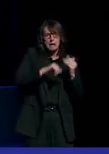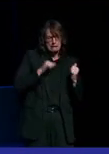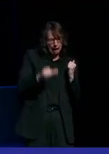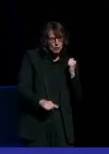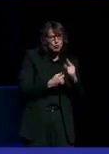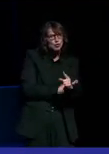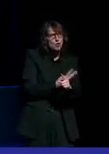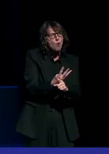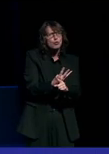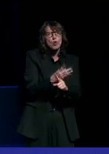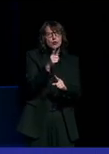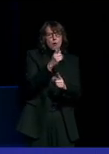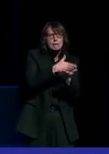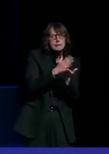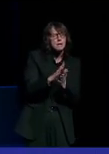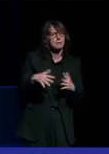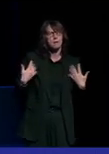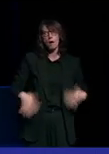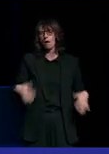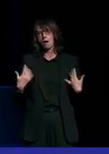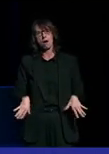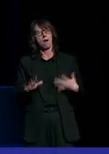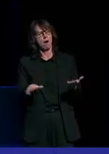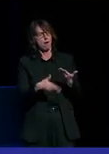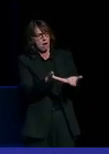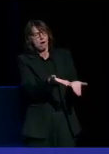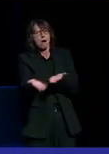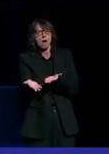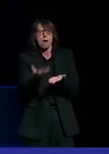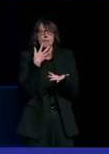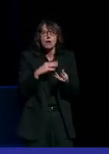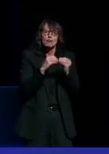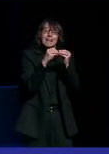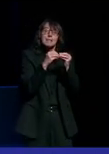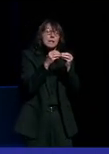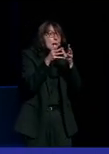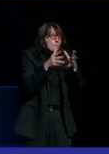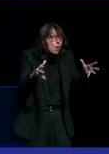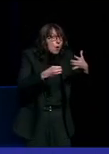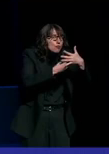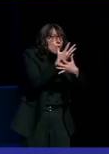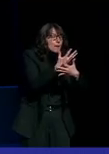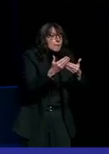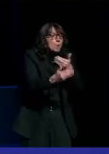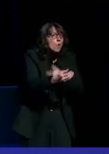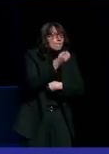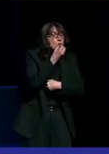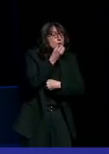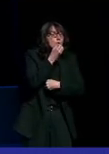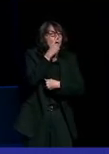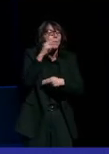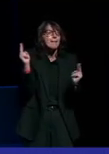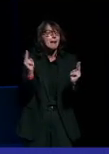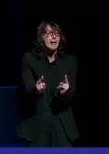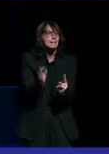and horticultural sectors are astounding, producing more food whilst using fewer resources,